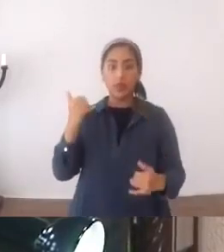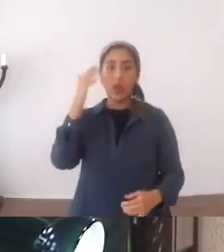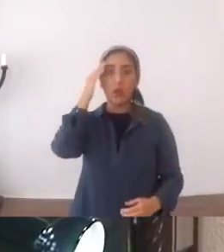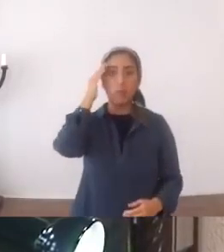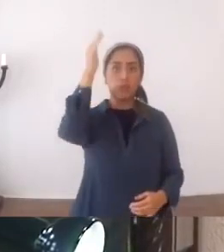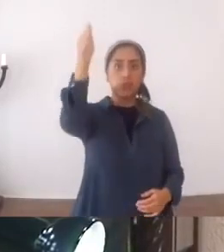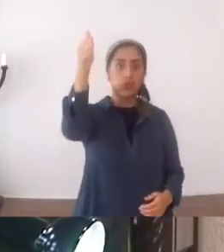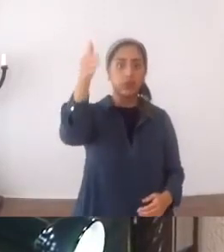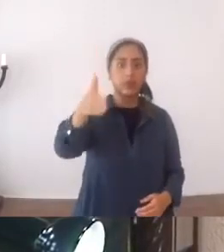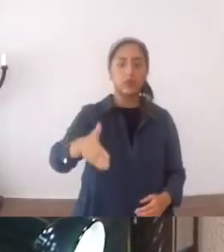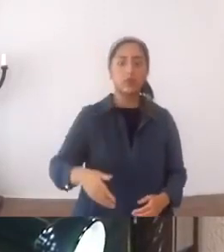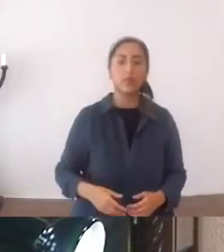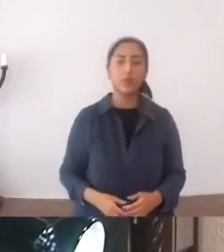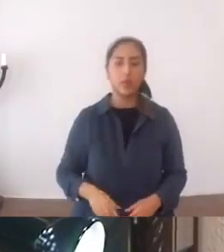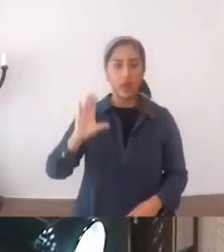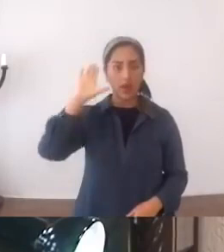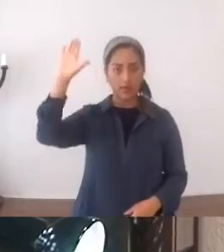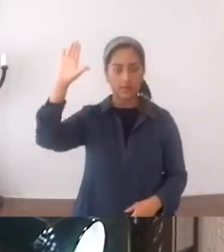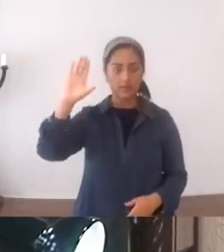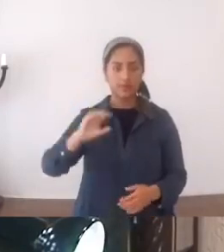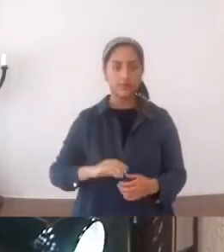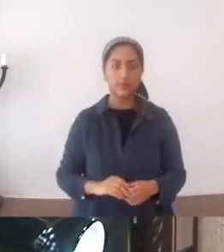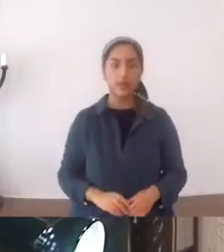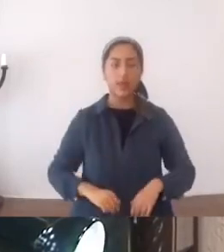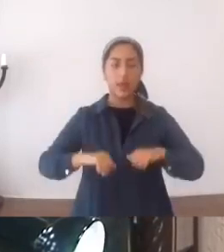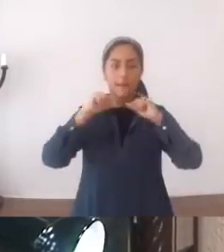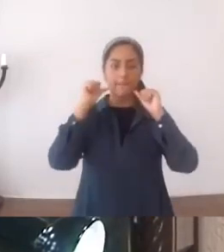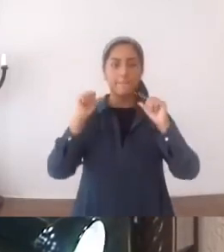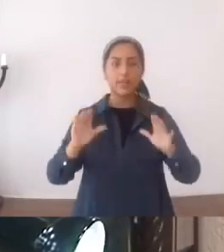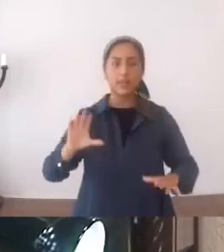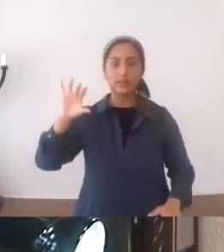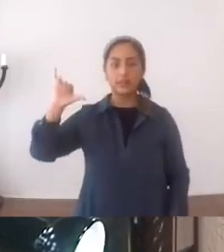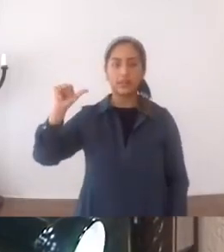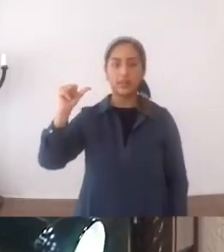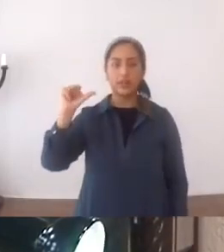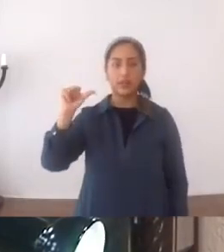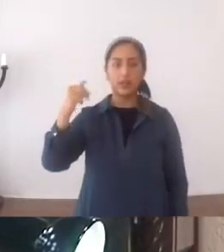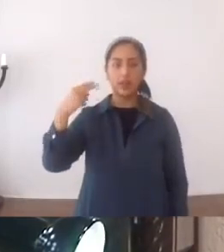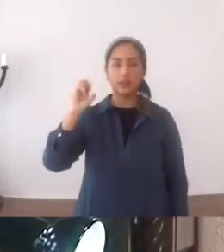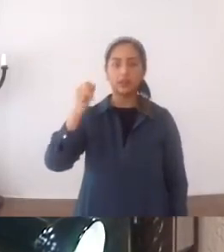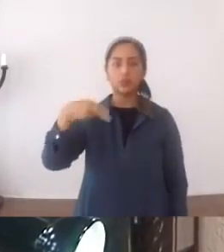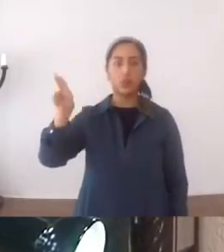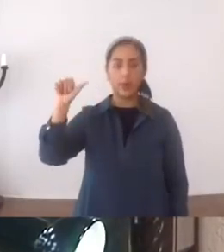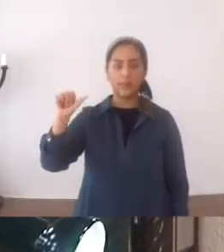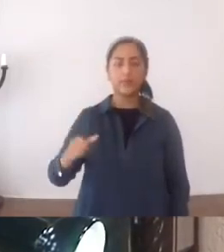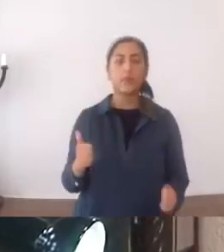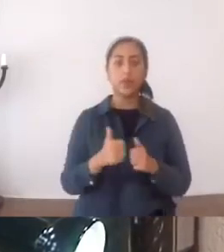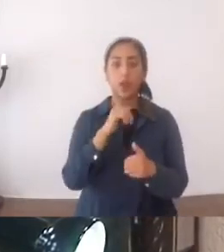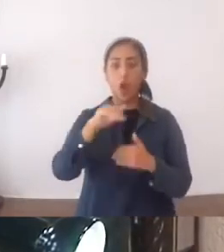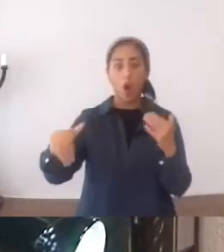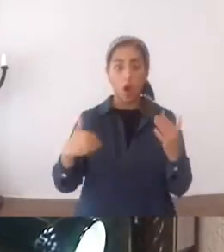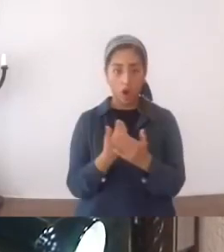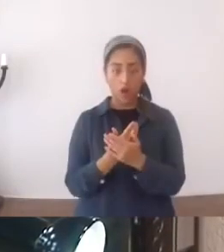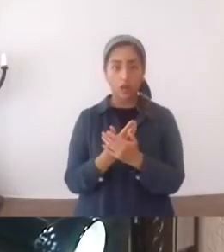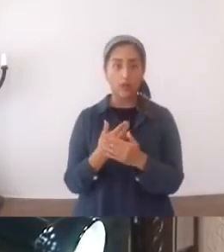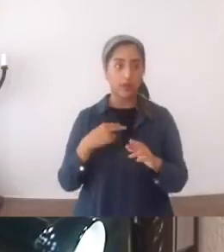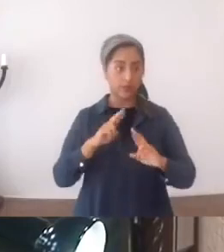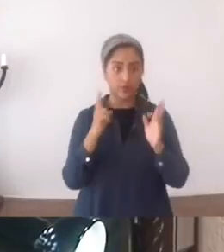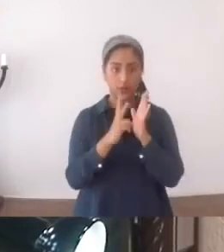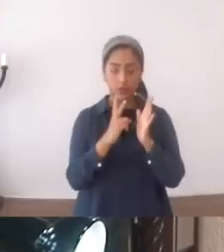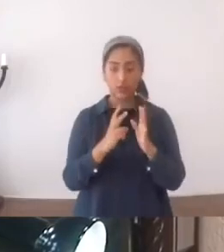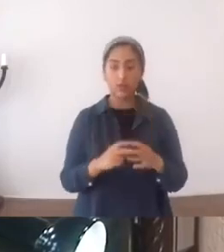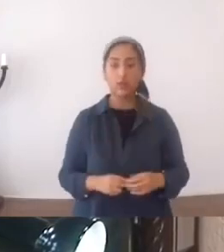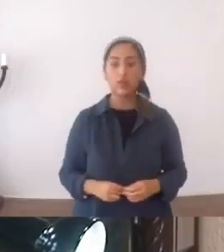The one el that que ha is, sido y el the que ha one de that venir. has been and the one that is Él going es to come. He is. bendito Yahshua Mashiach. Blessed is Joshua Entonces, HaMashiach. con todo